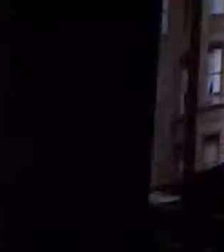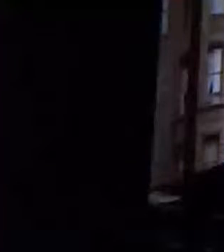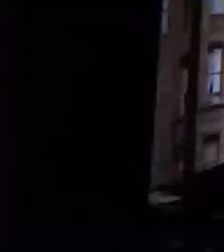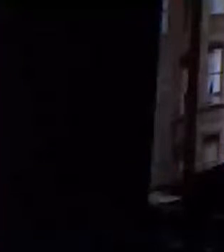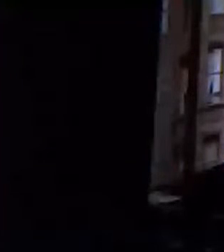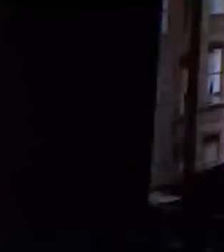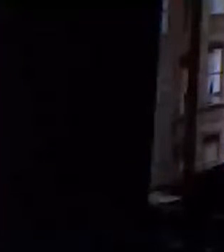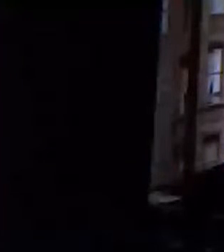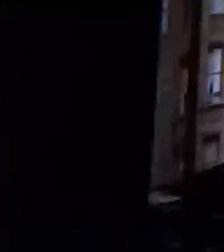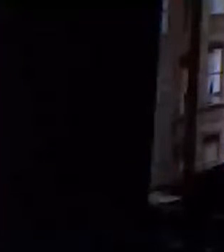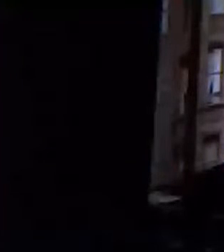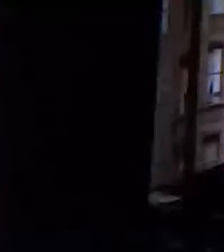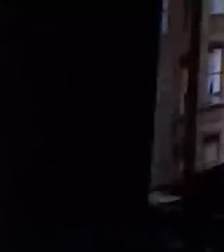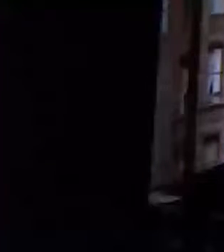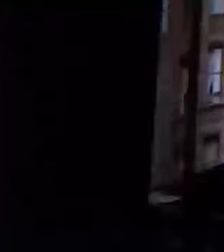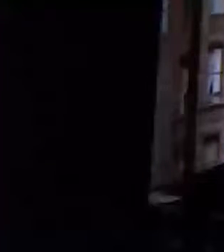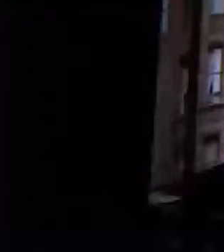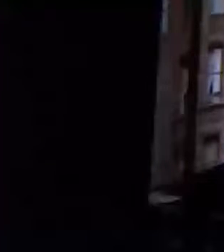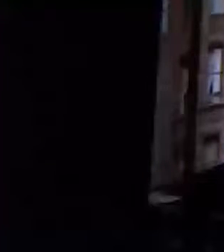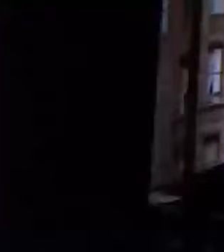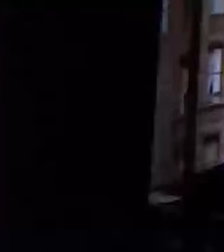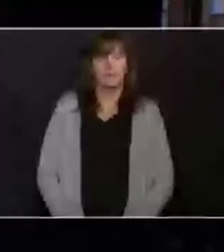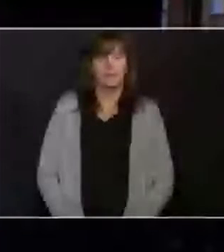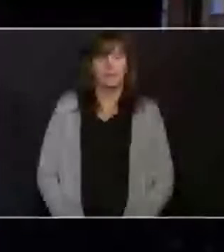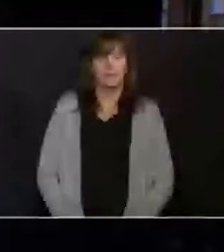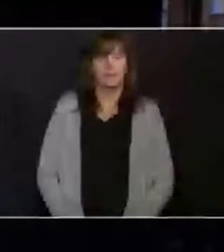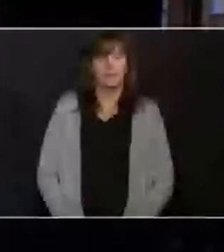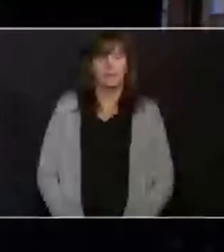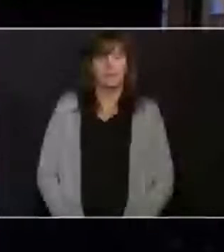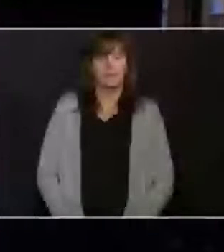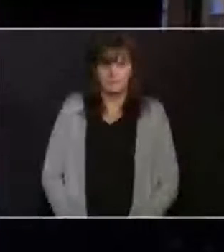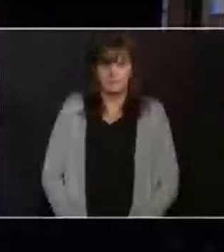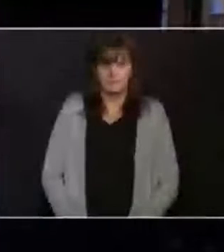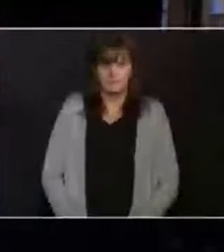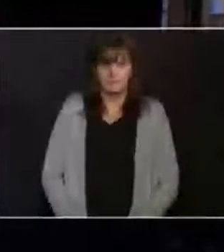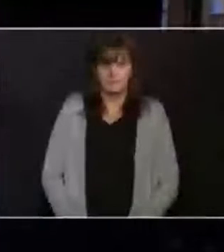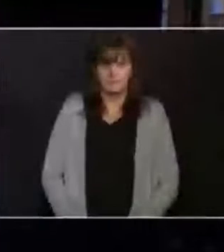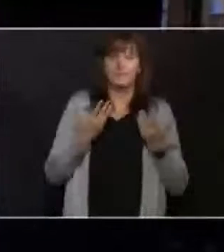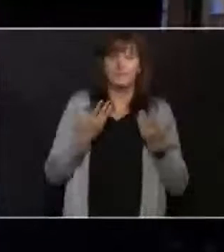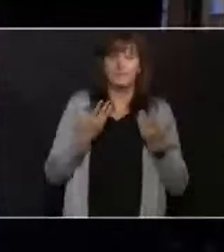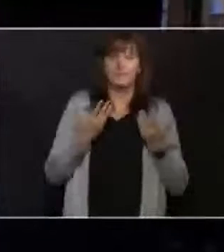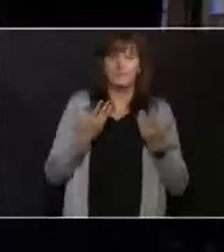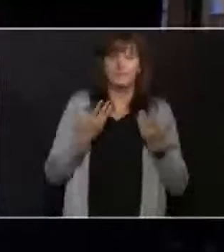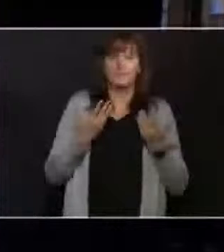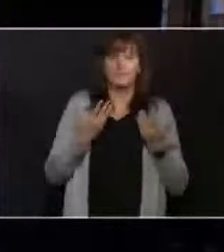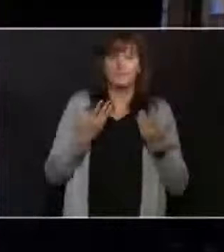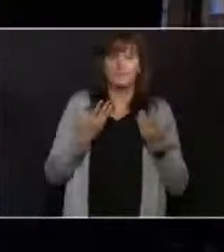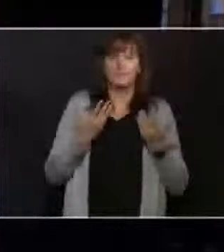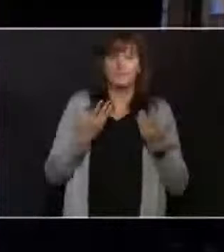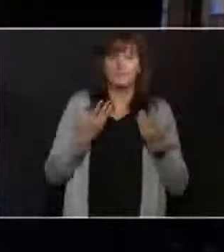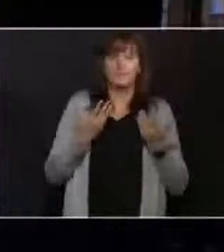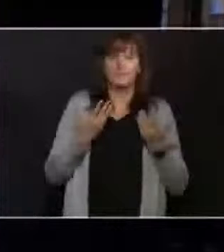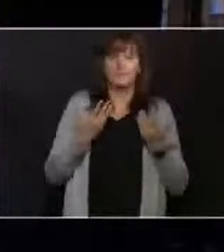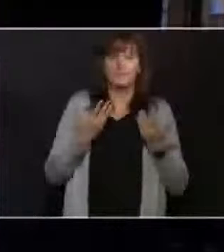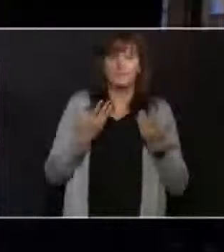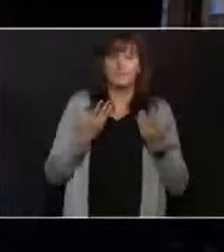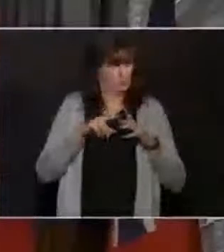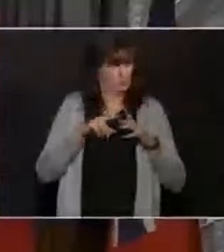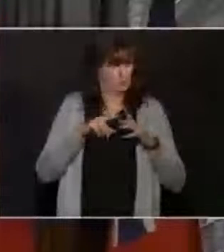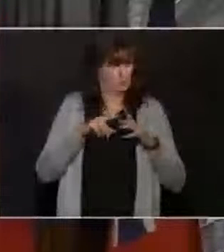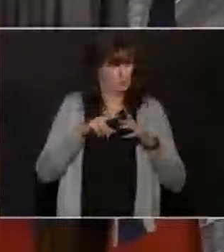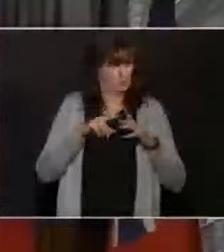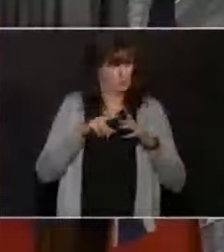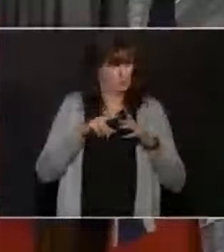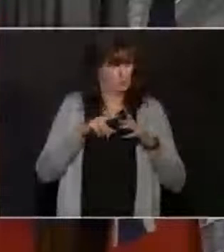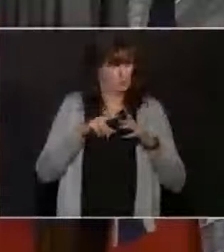you. And before we start reviewing numbers and charts today, I want to talk bluntly with you about two critical issues that